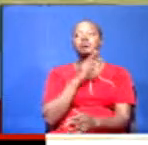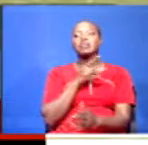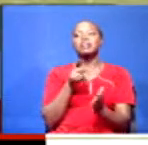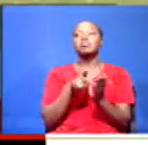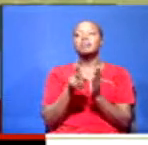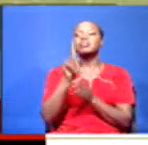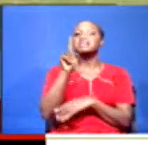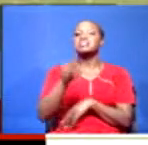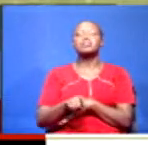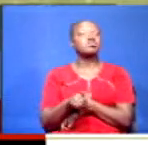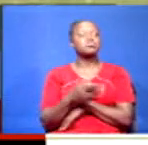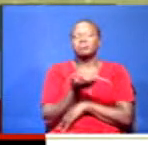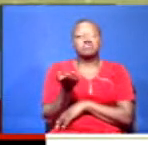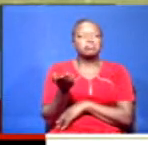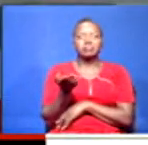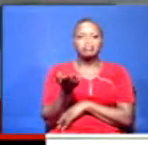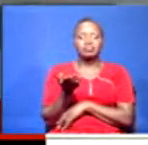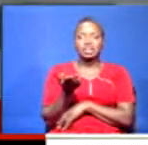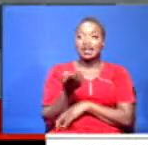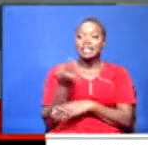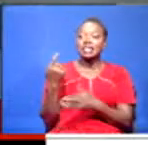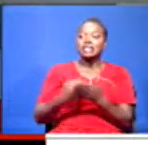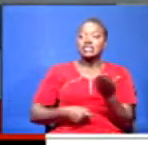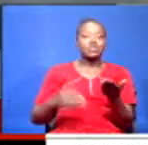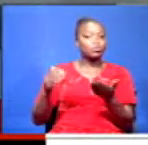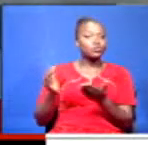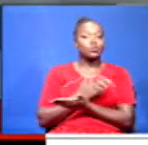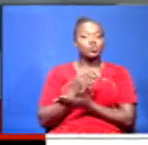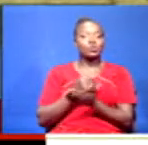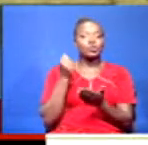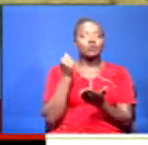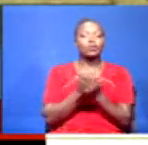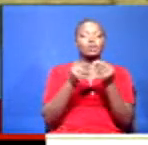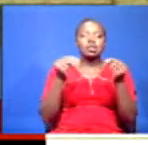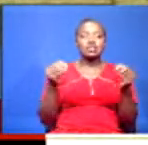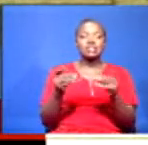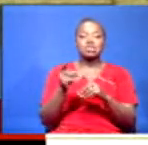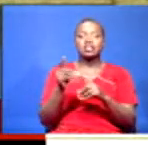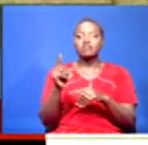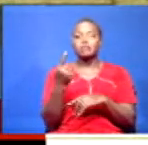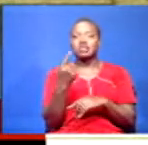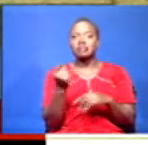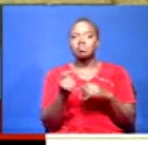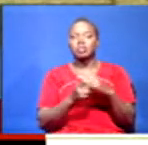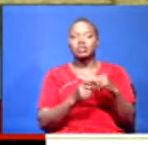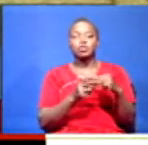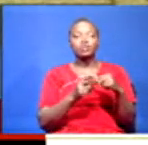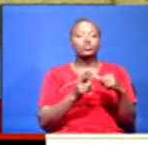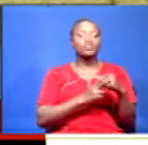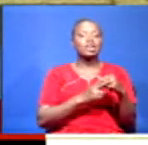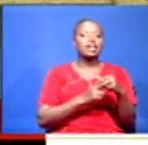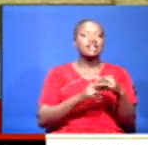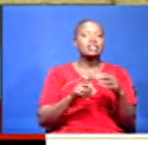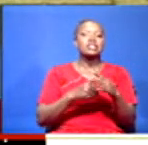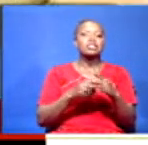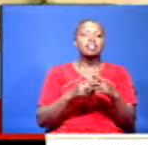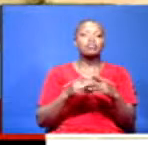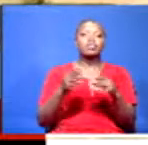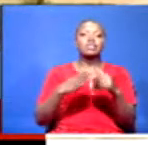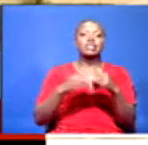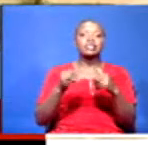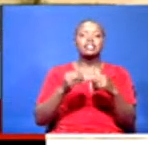gone down. He said the taxes scrapping will be gazetted on the 1st of July and it will be effective for the next 90